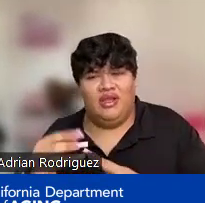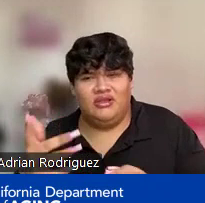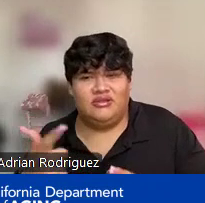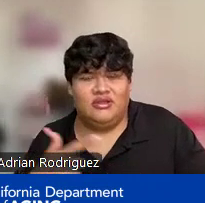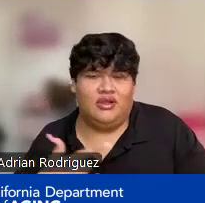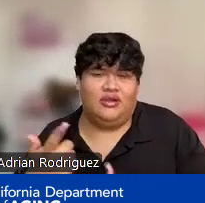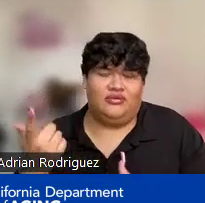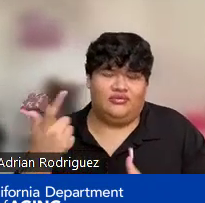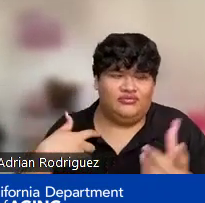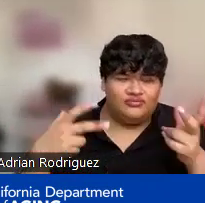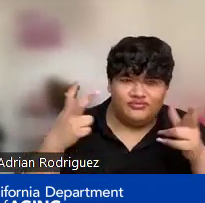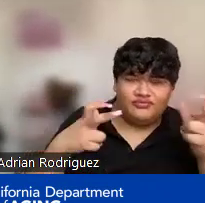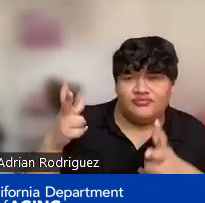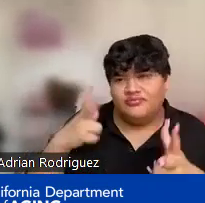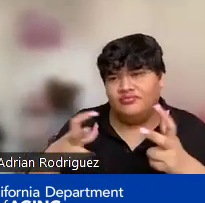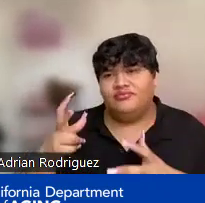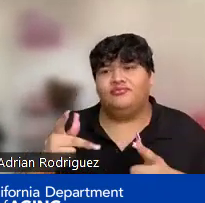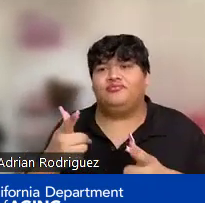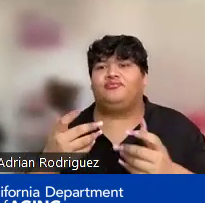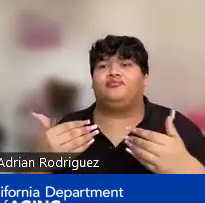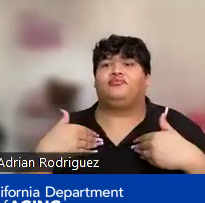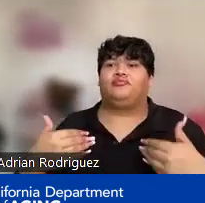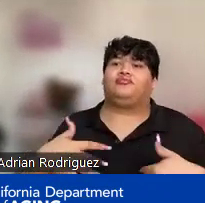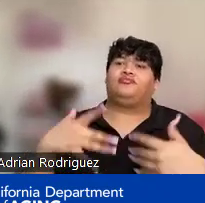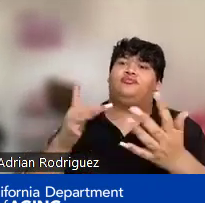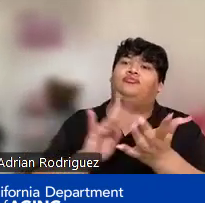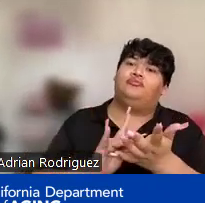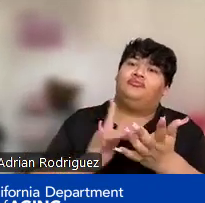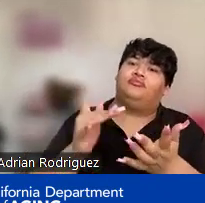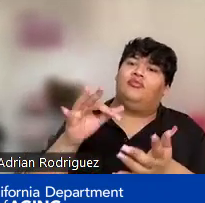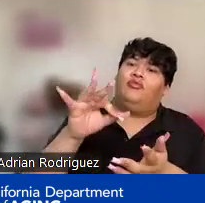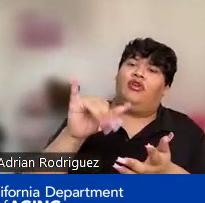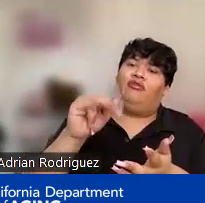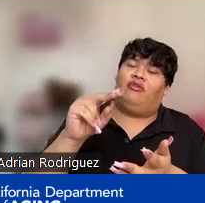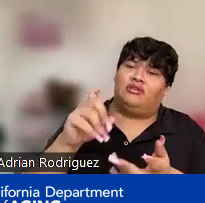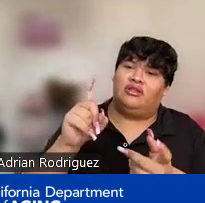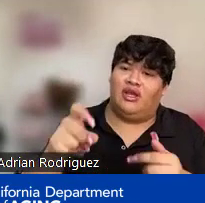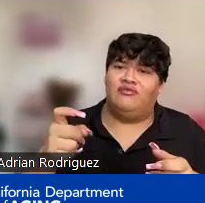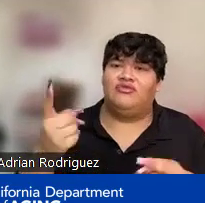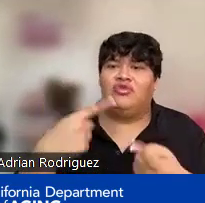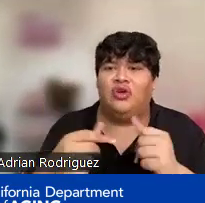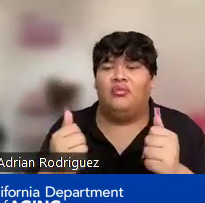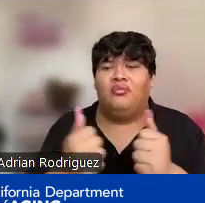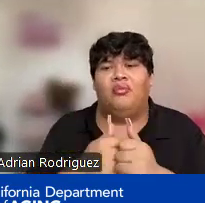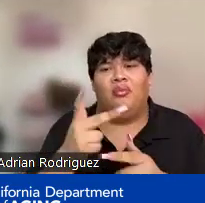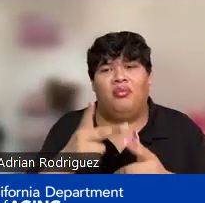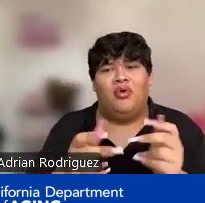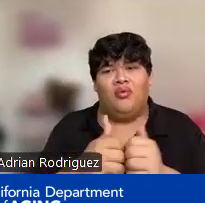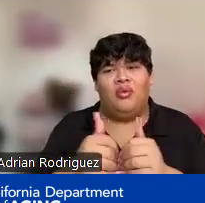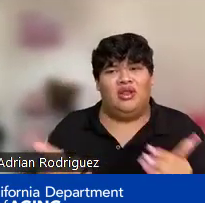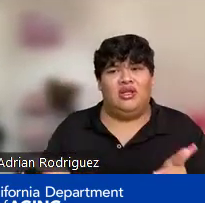was digesting is healthcare financing has to come as part of this things of